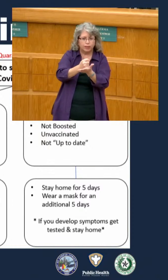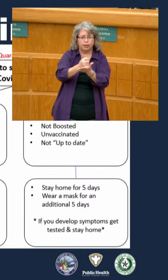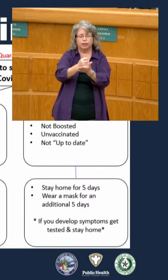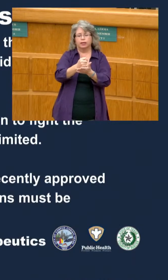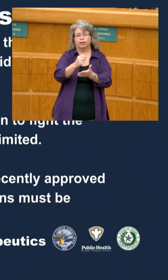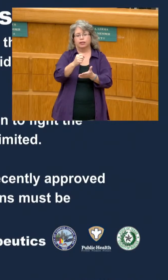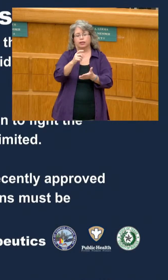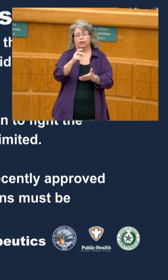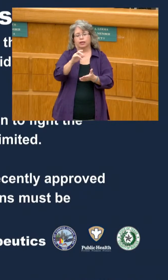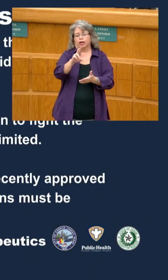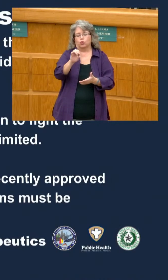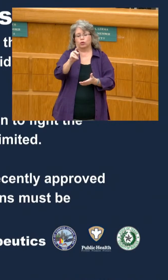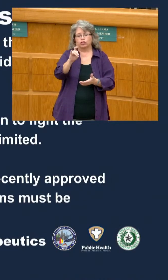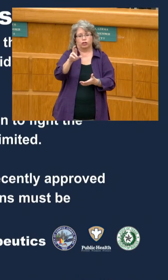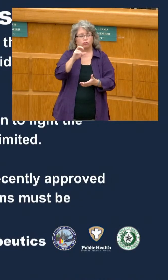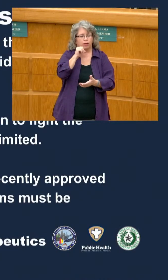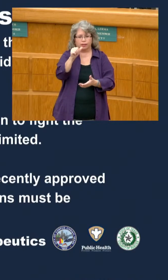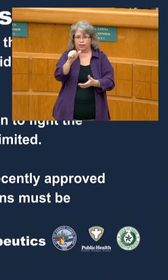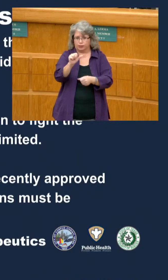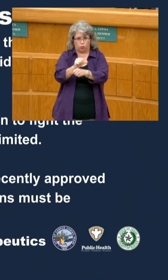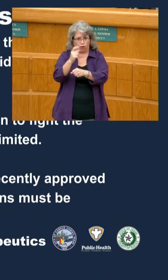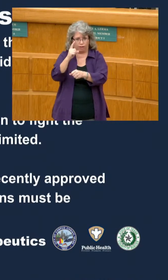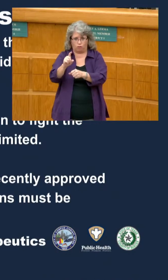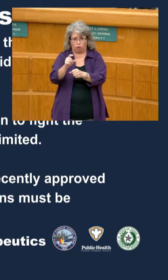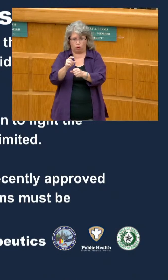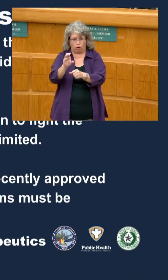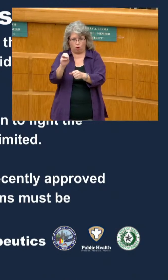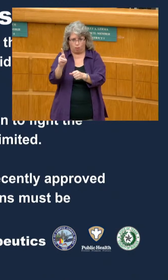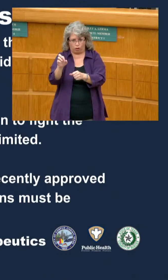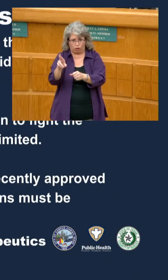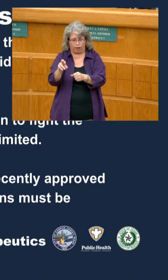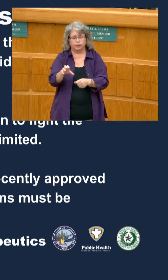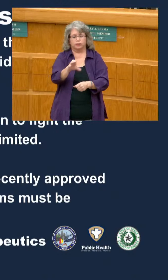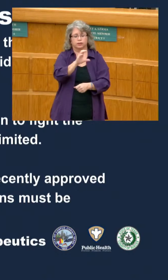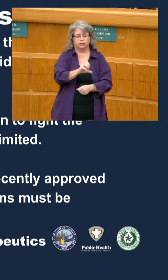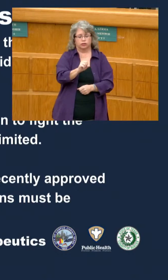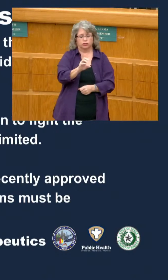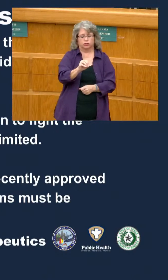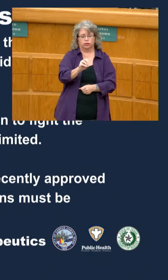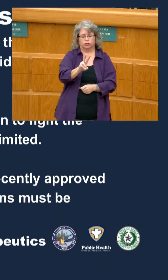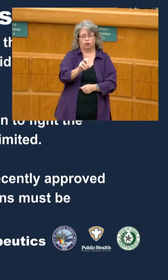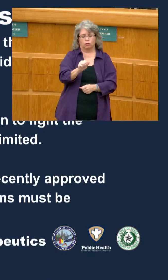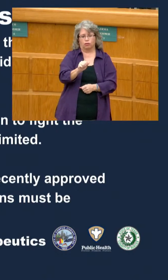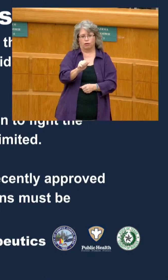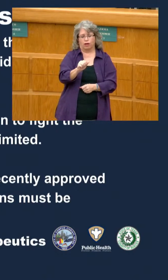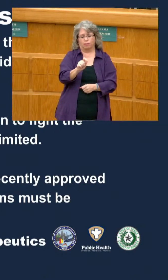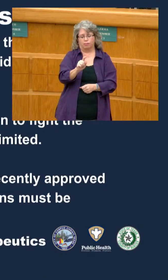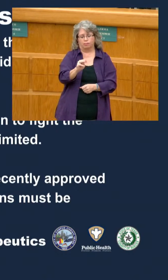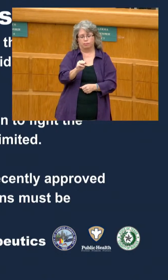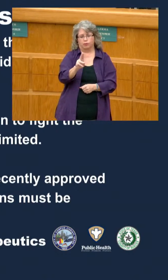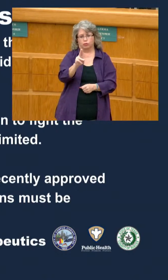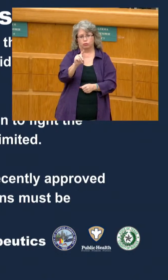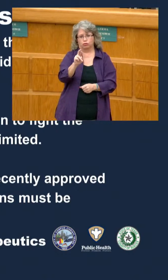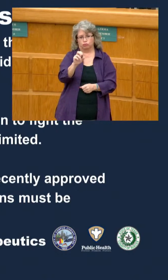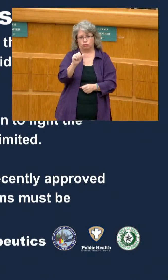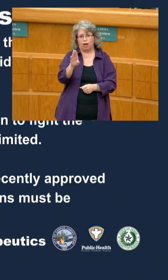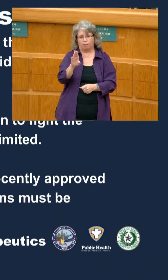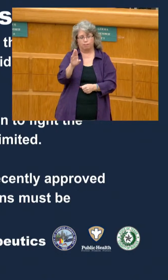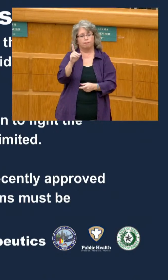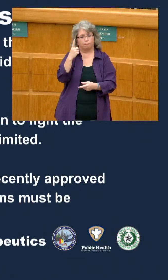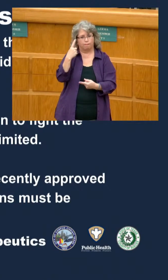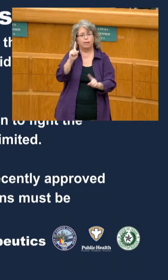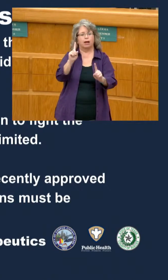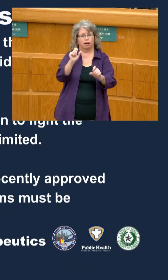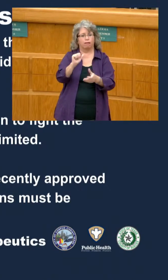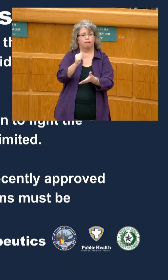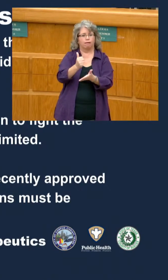variant. So the sotrovimab does work for Omicron, but it's still very limited in supplies here. And so we're really kind of